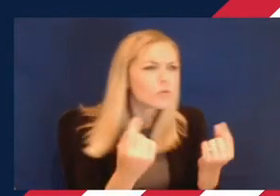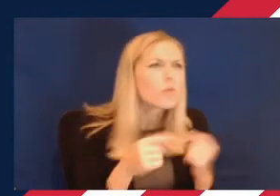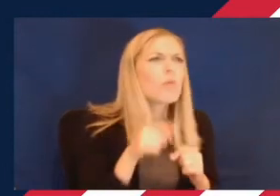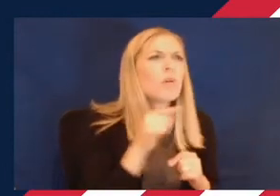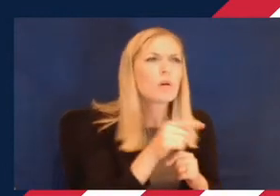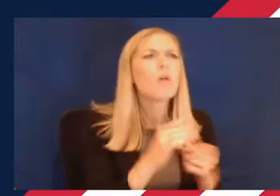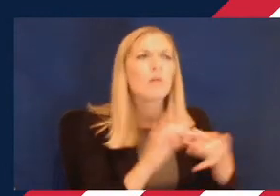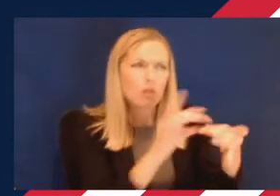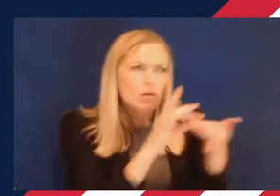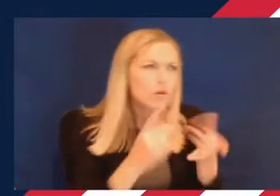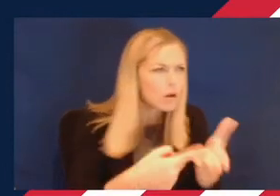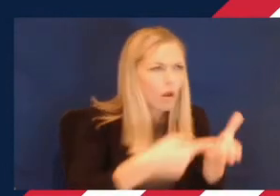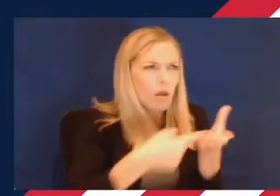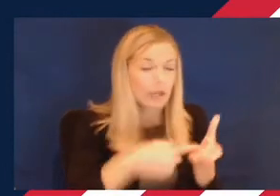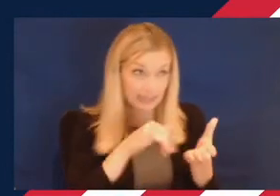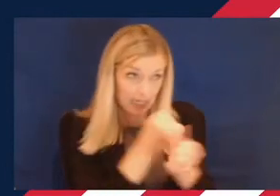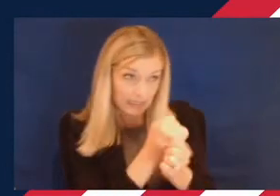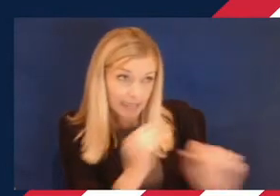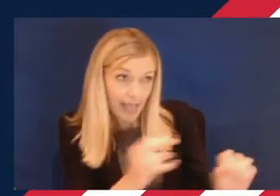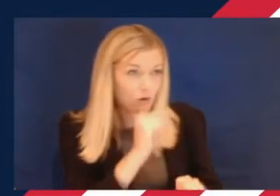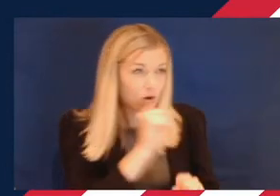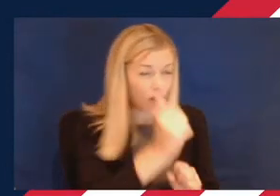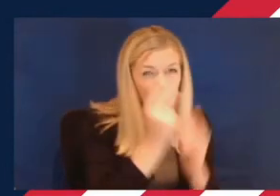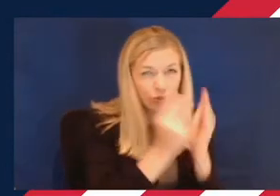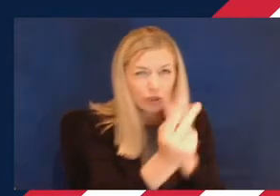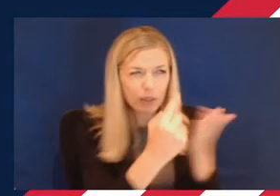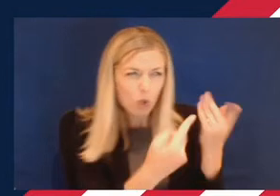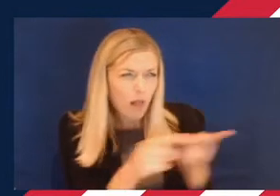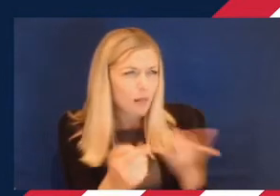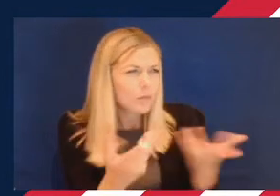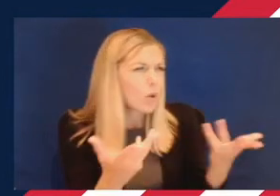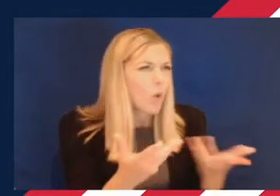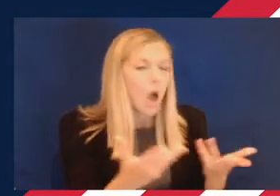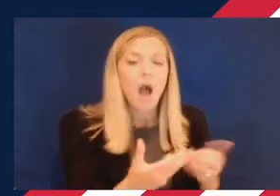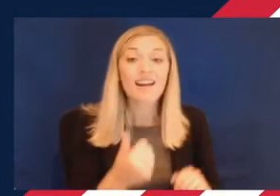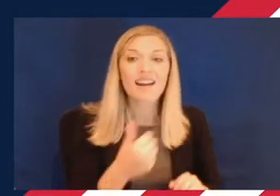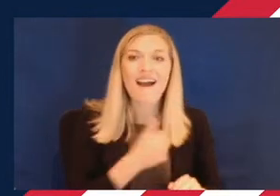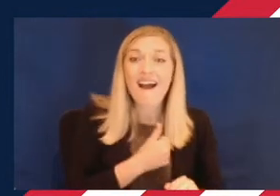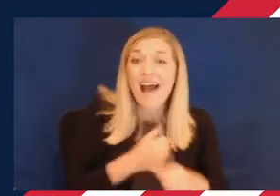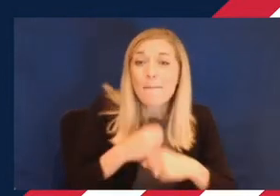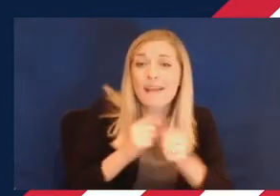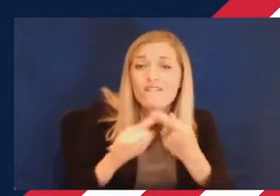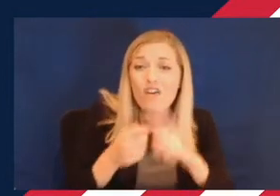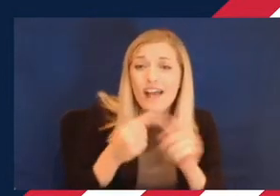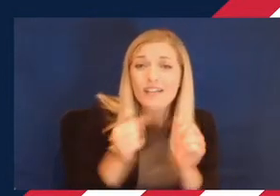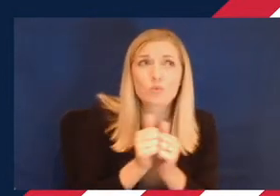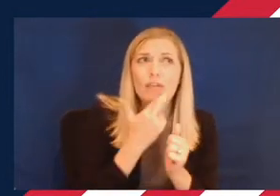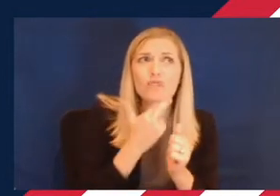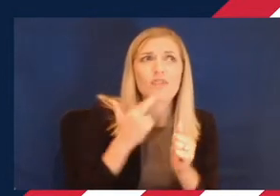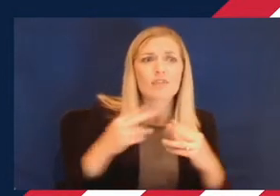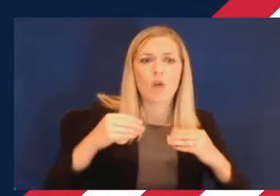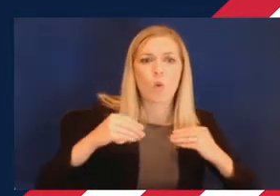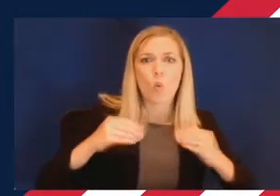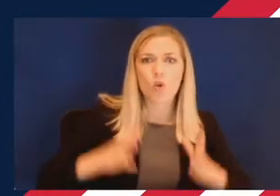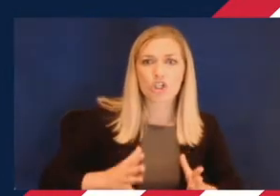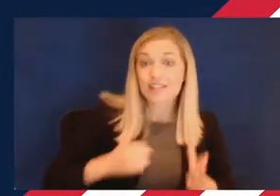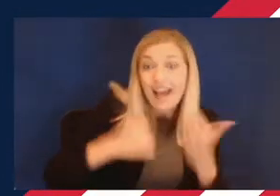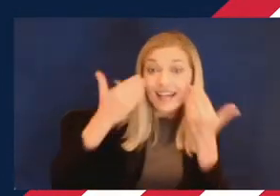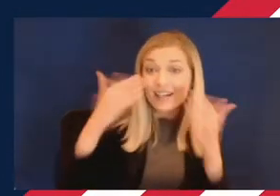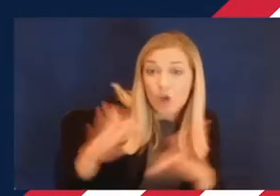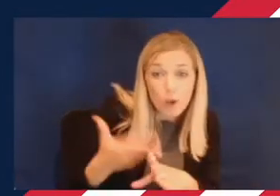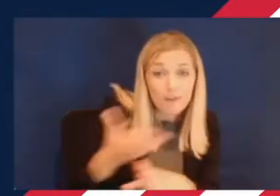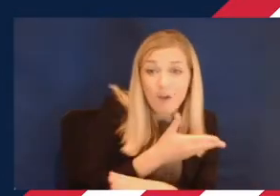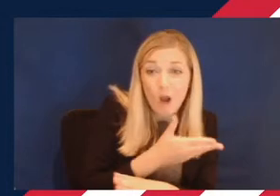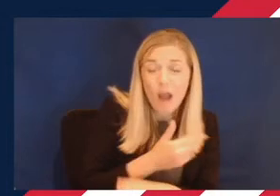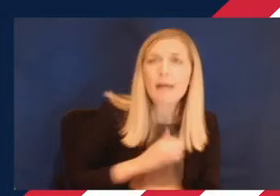happen? I made friends with restaurant owners that I didn't even know before. And,